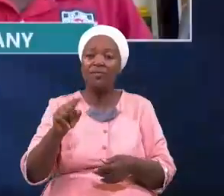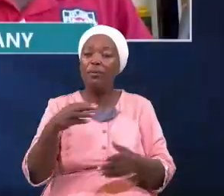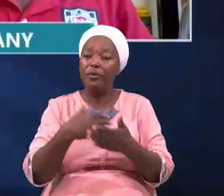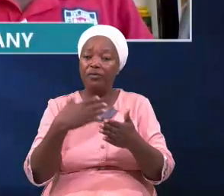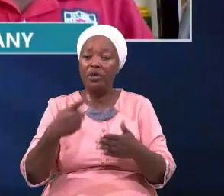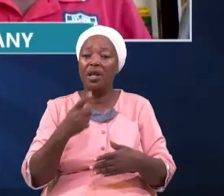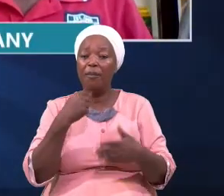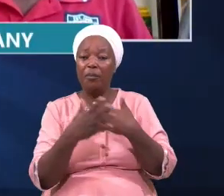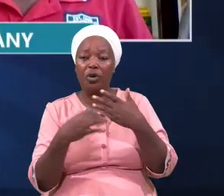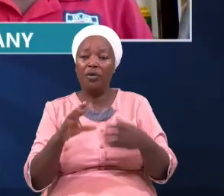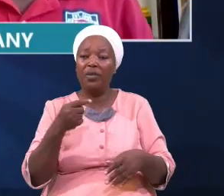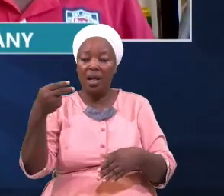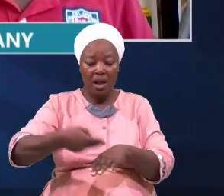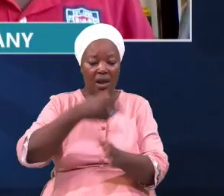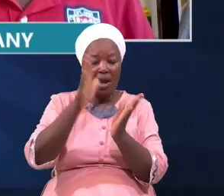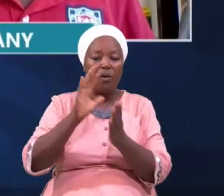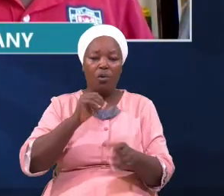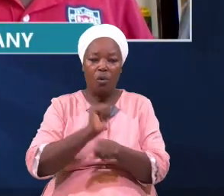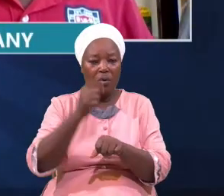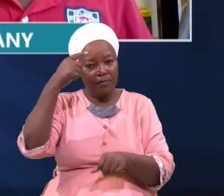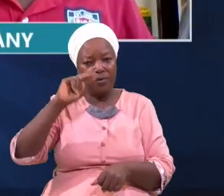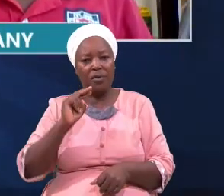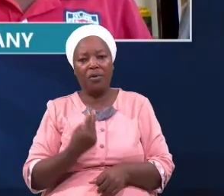will avail for us.